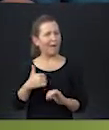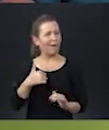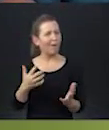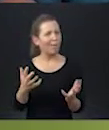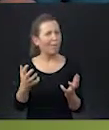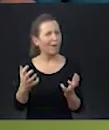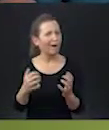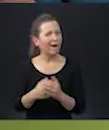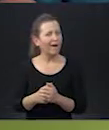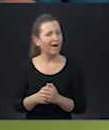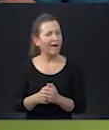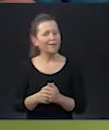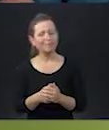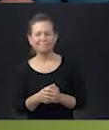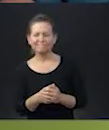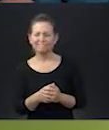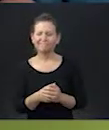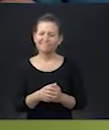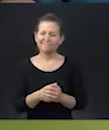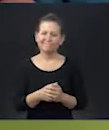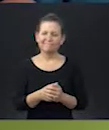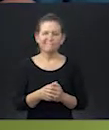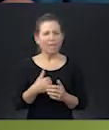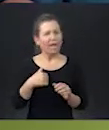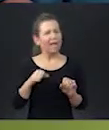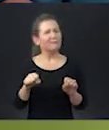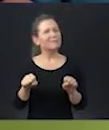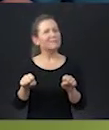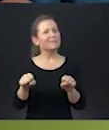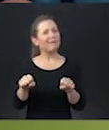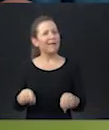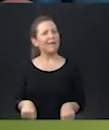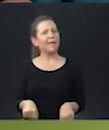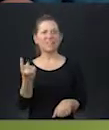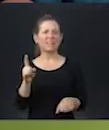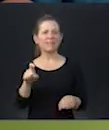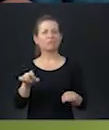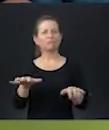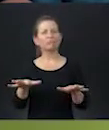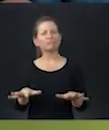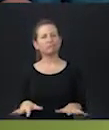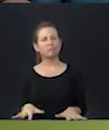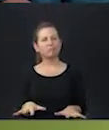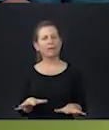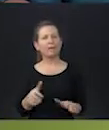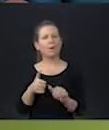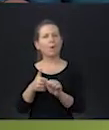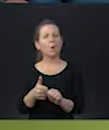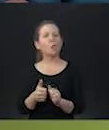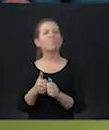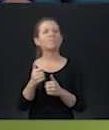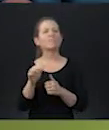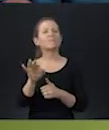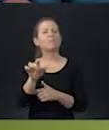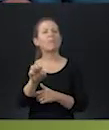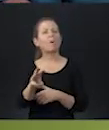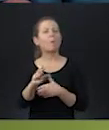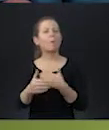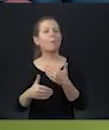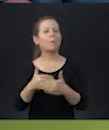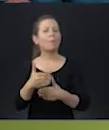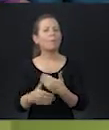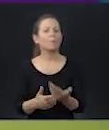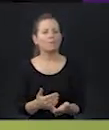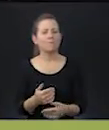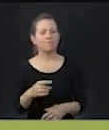or does something like that, I sometimes can just, like, calm down and go